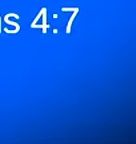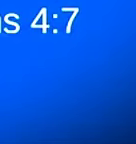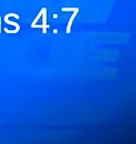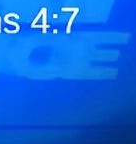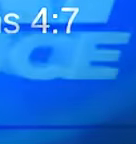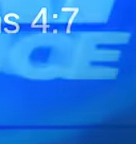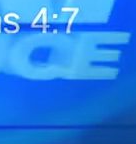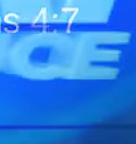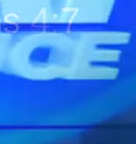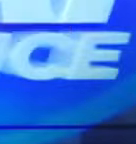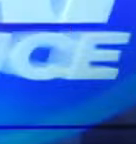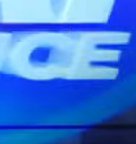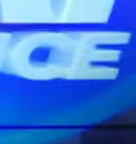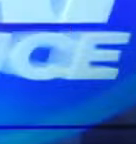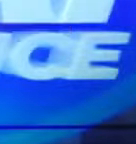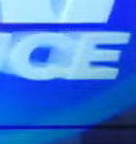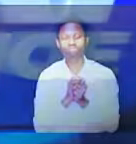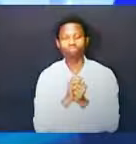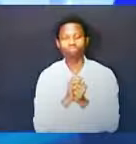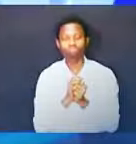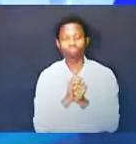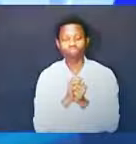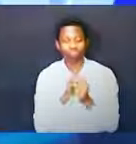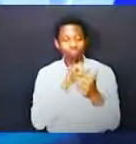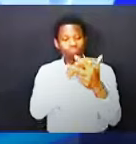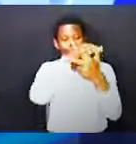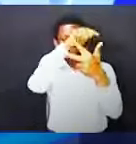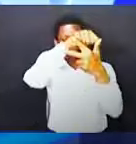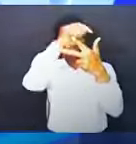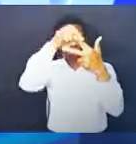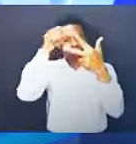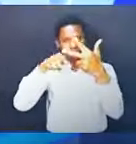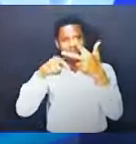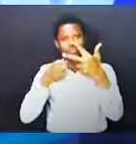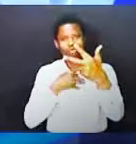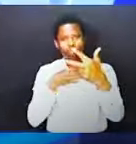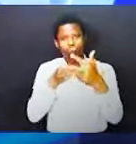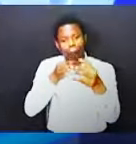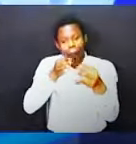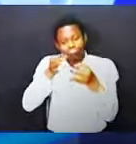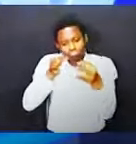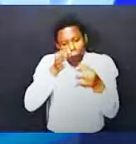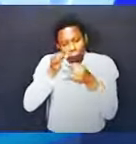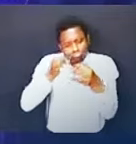Galatians 1:24. I would like to expound them briefly.